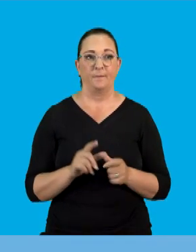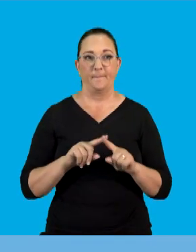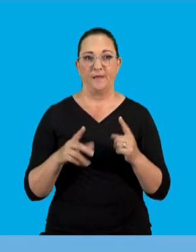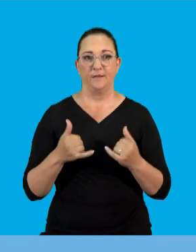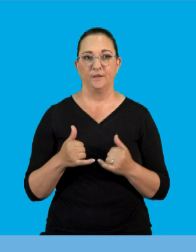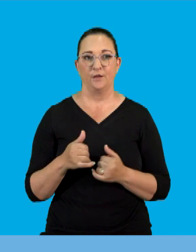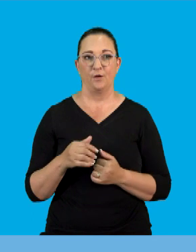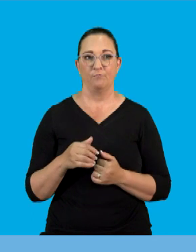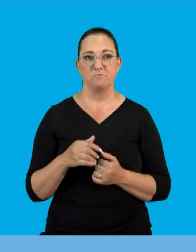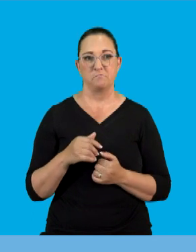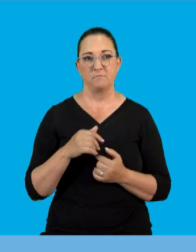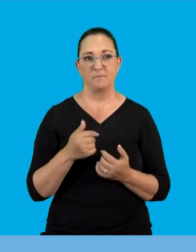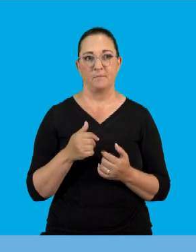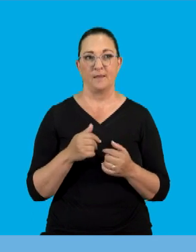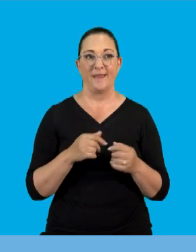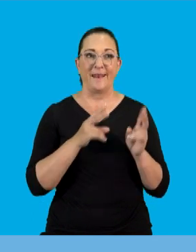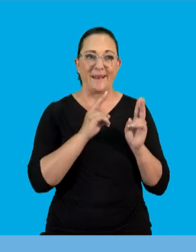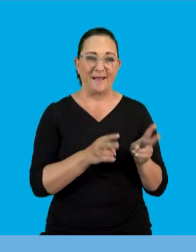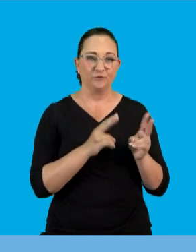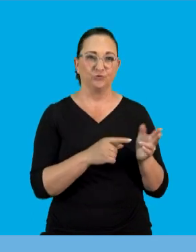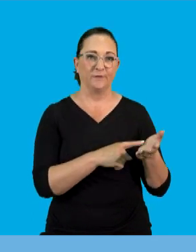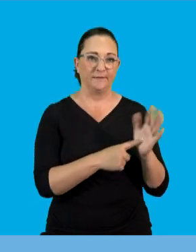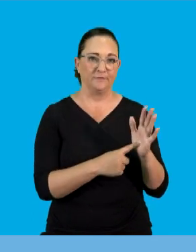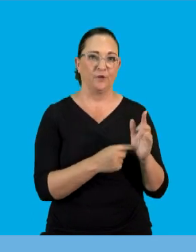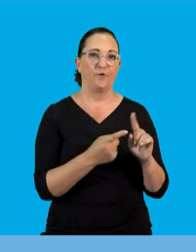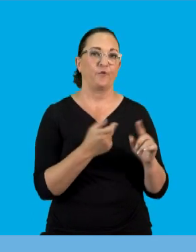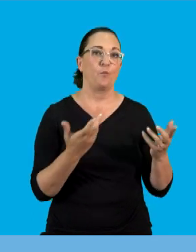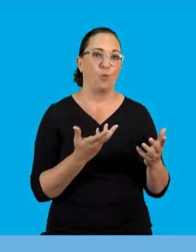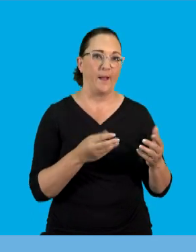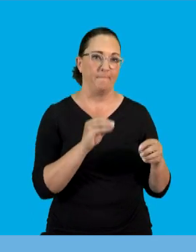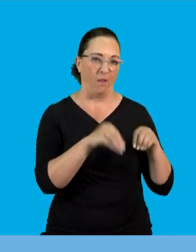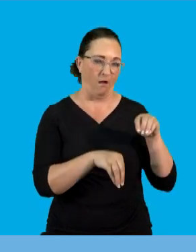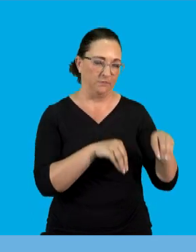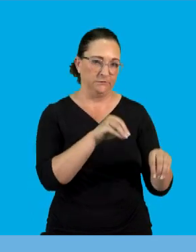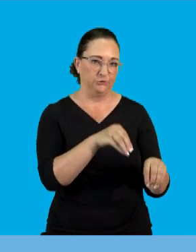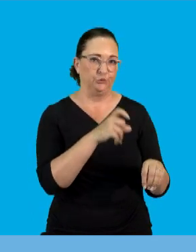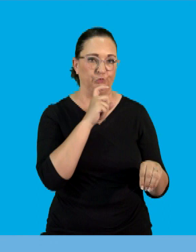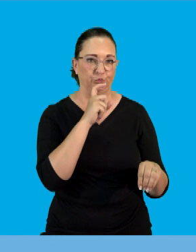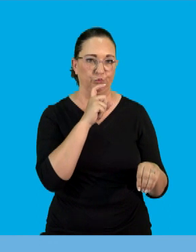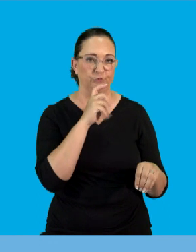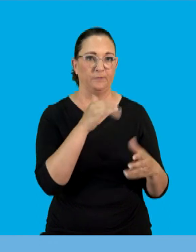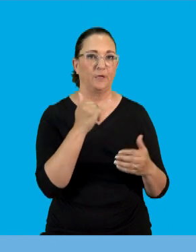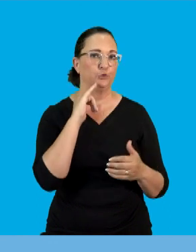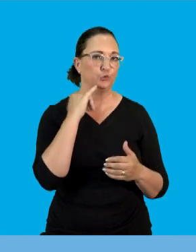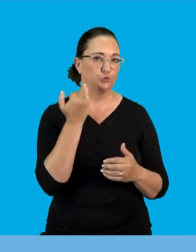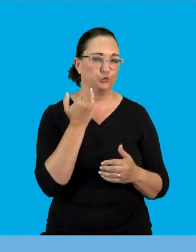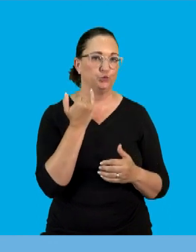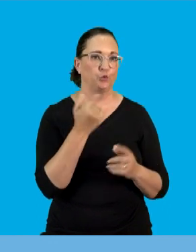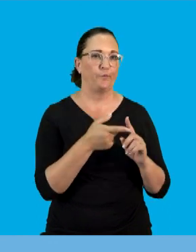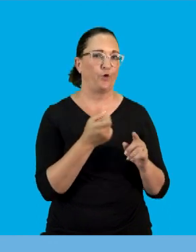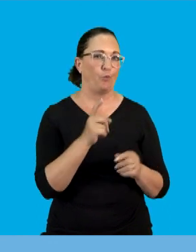is the difference between the two? So natural indicators can be extracted from plants. For instance, we can use the juice of